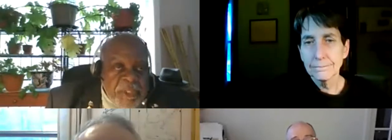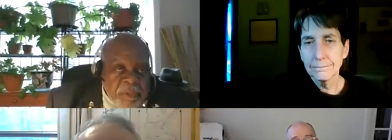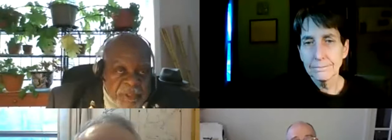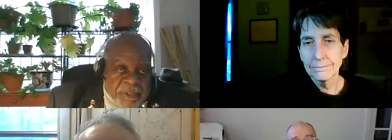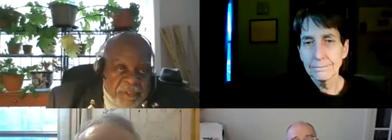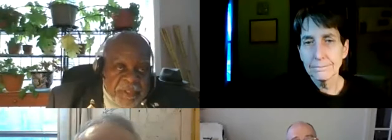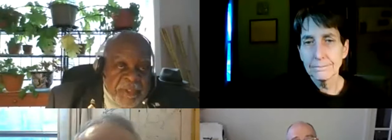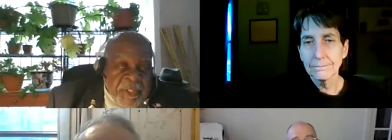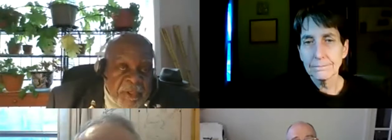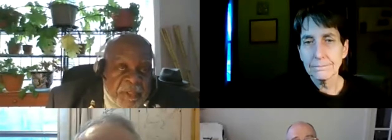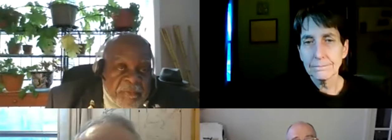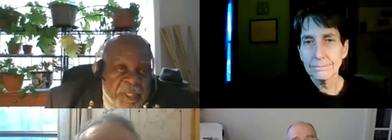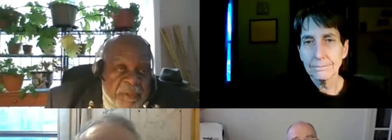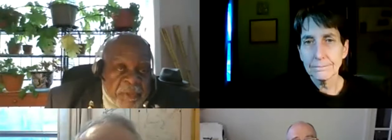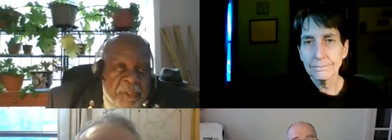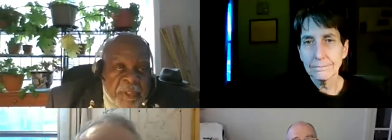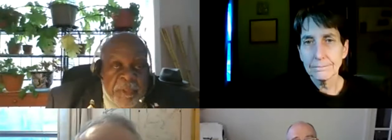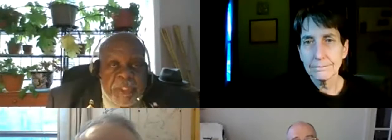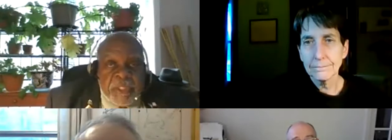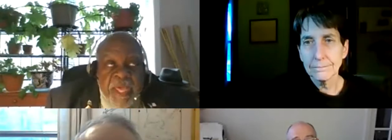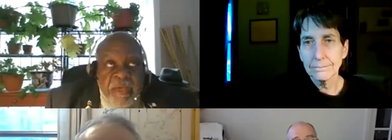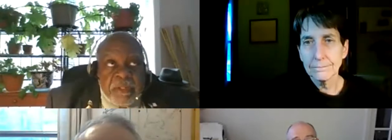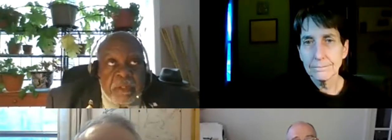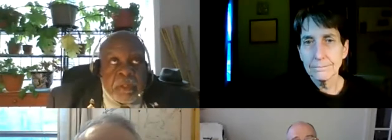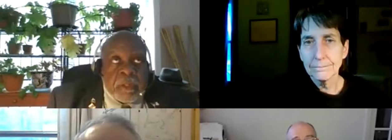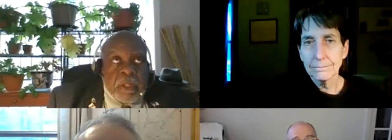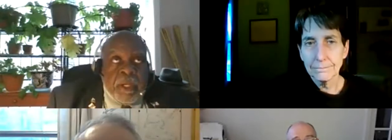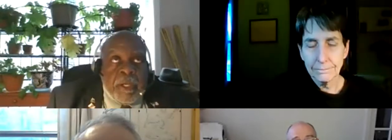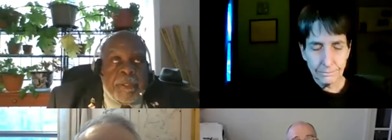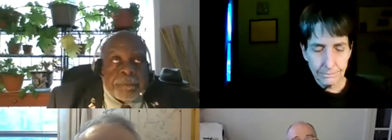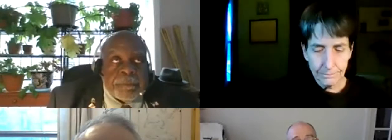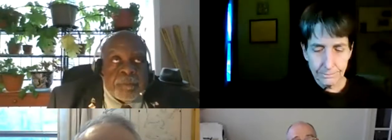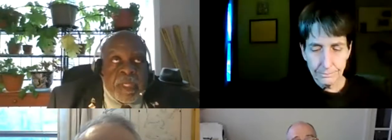the resources, you know, available. We just haven't